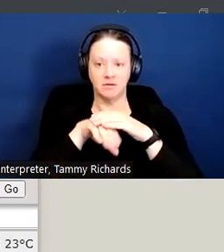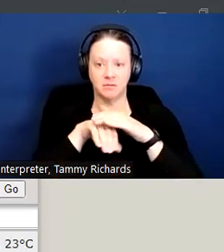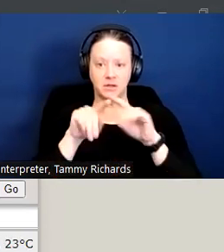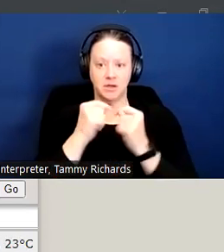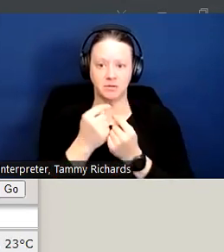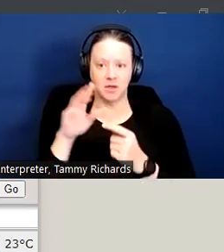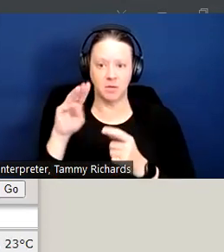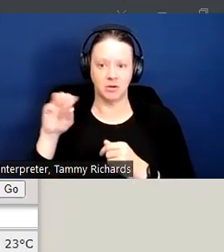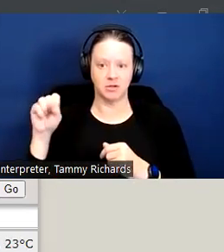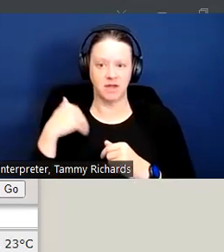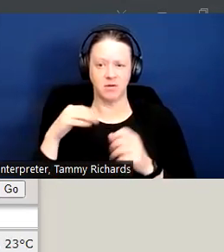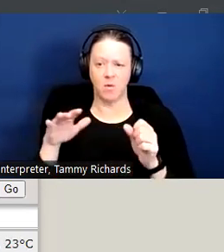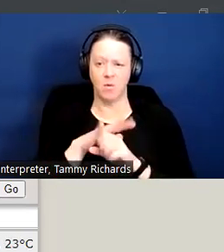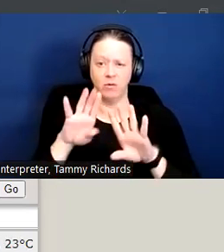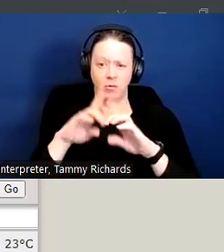Microsoft has a whole department.